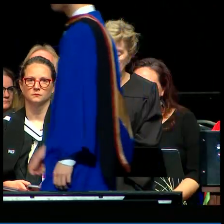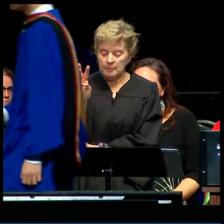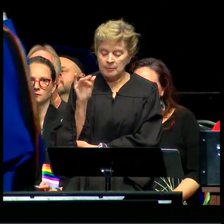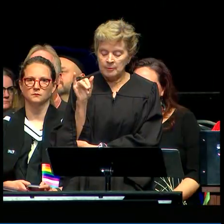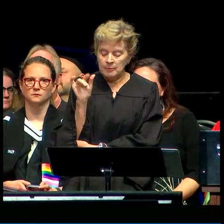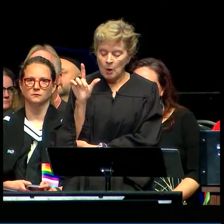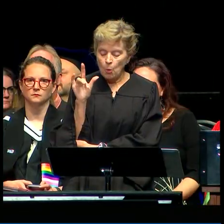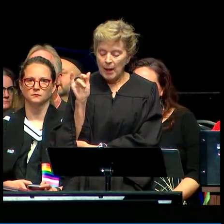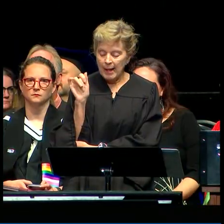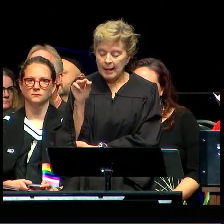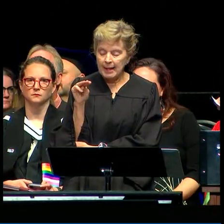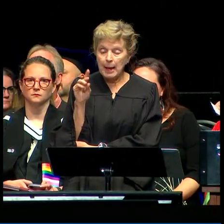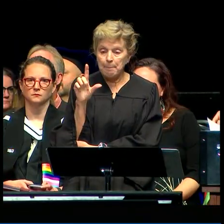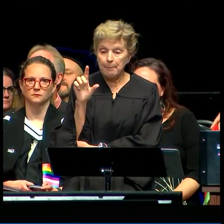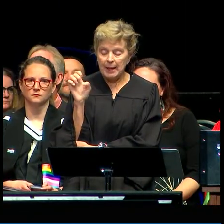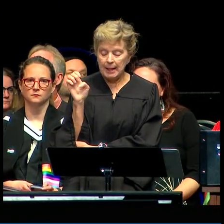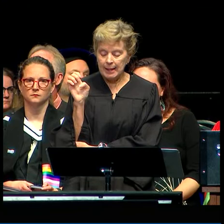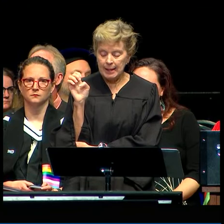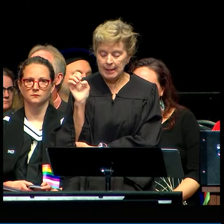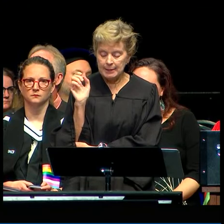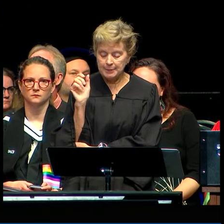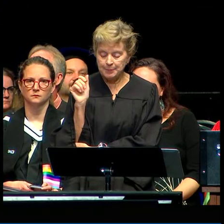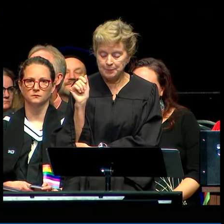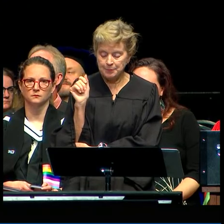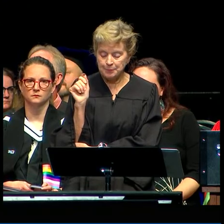William Lee.